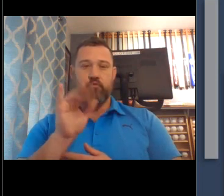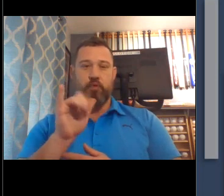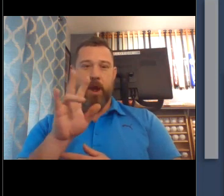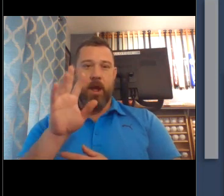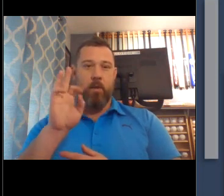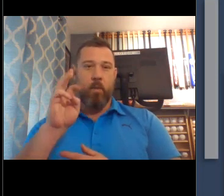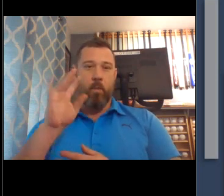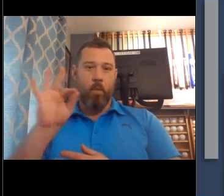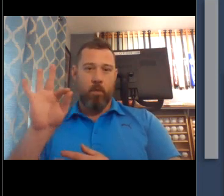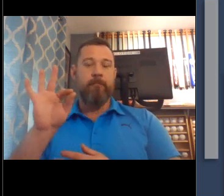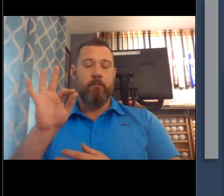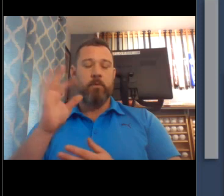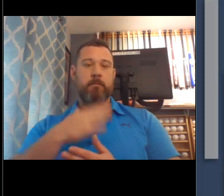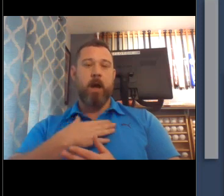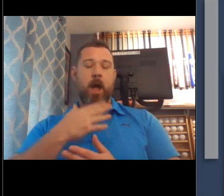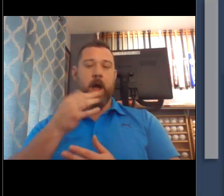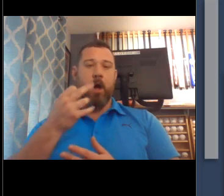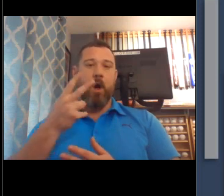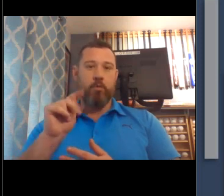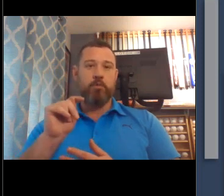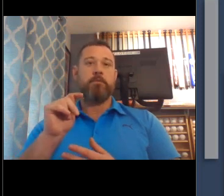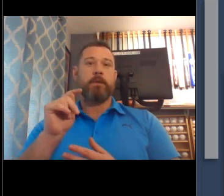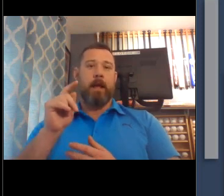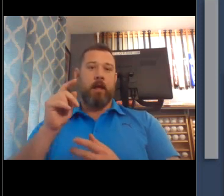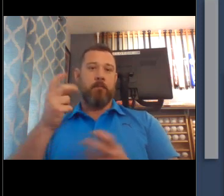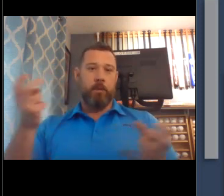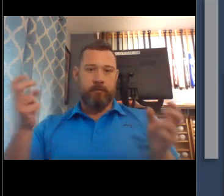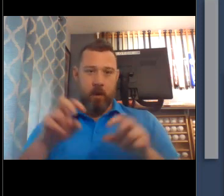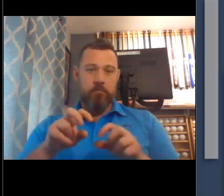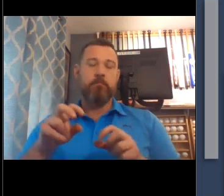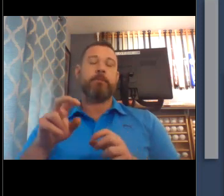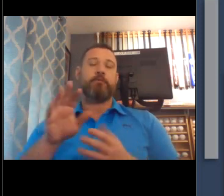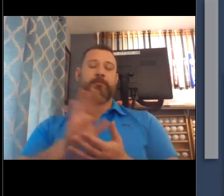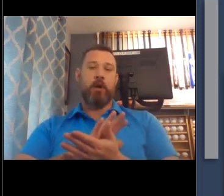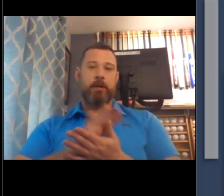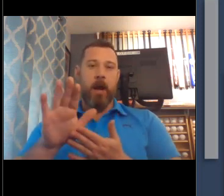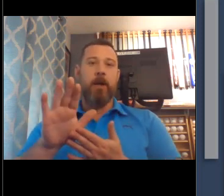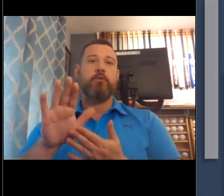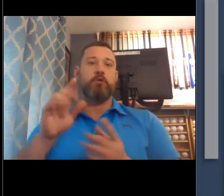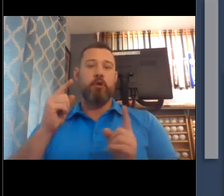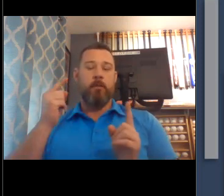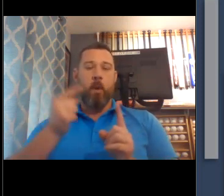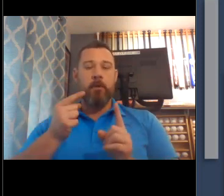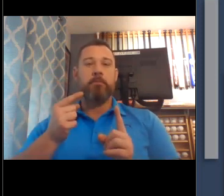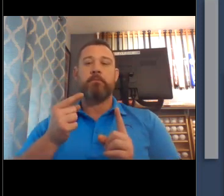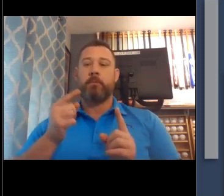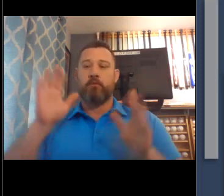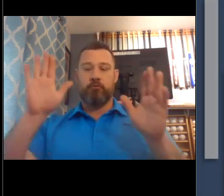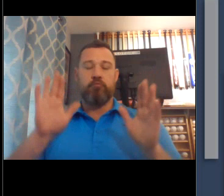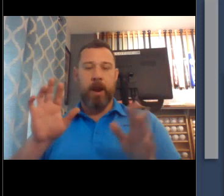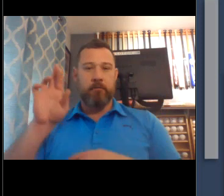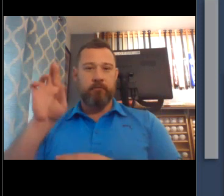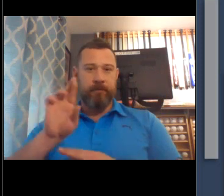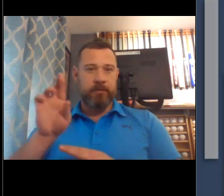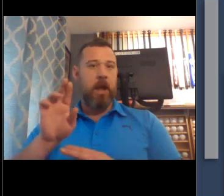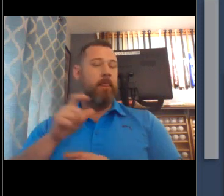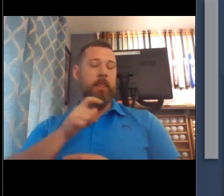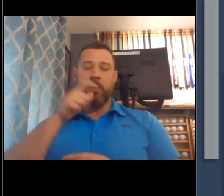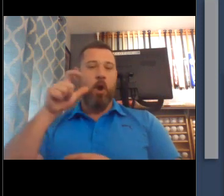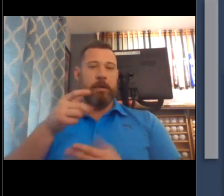the vehicle we were in, and it was very kind enough to point out how great Riverside is, and they don't need the money